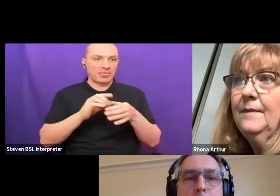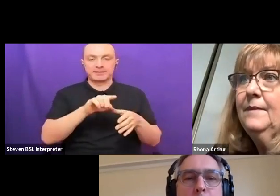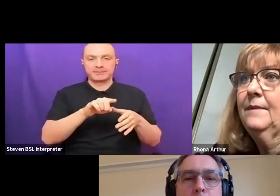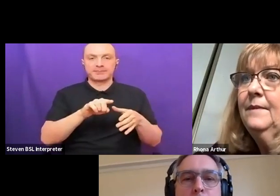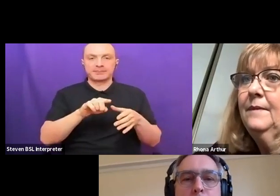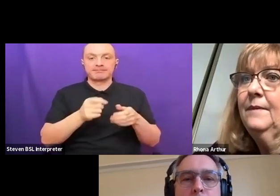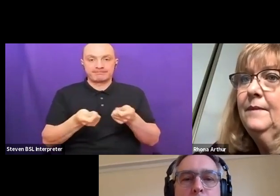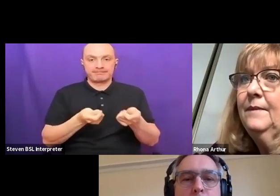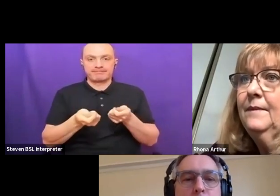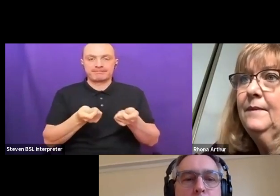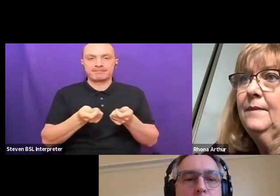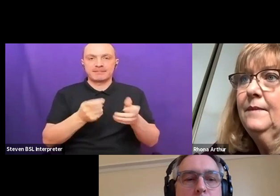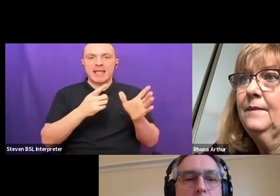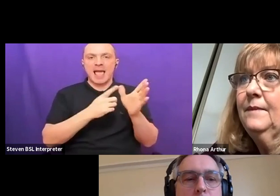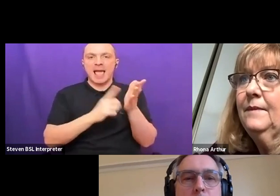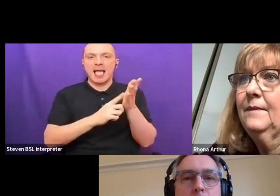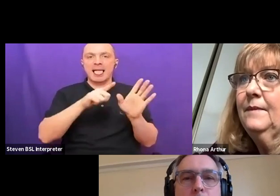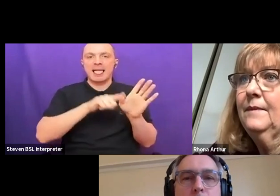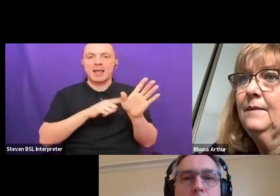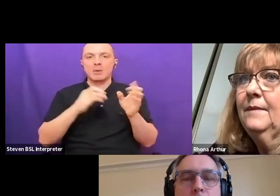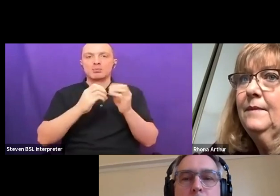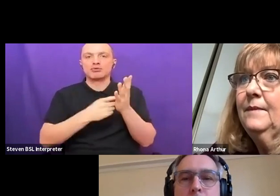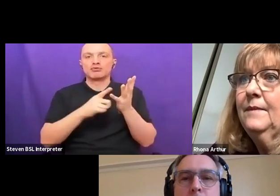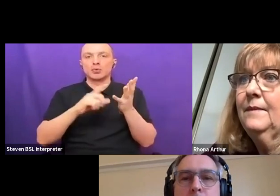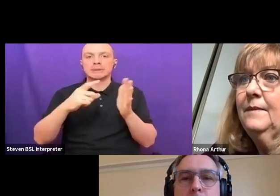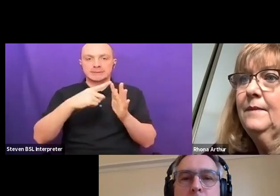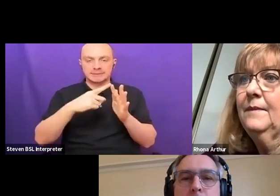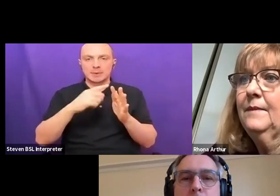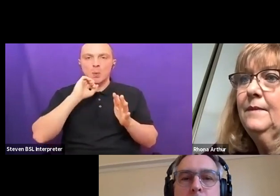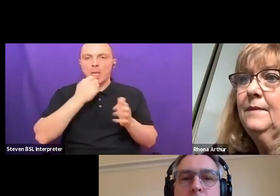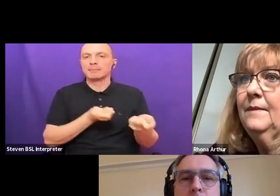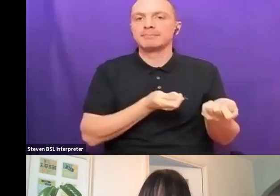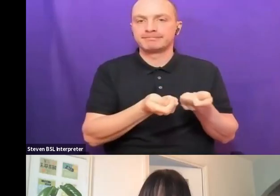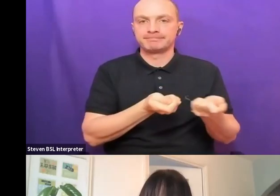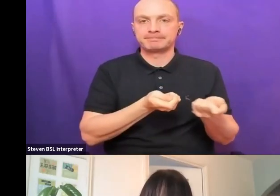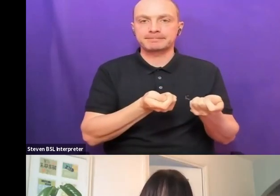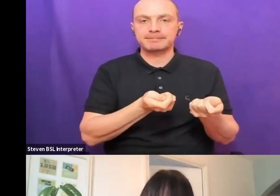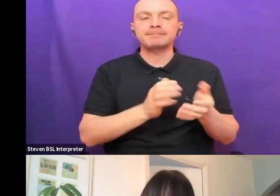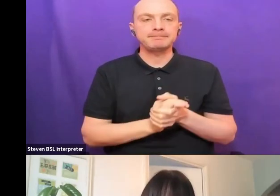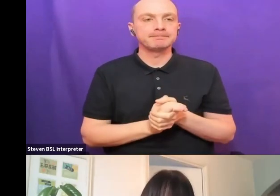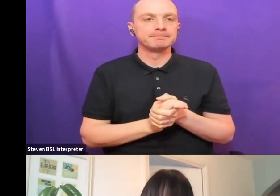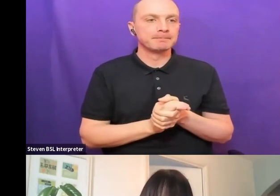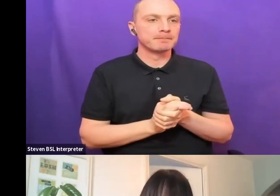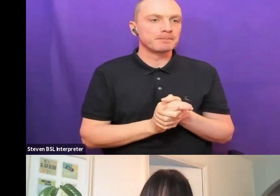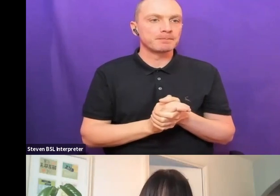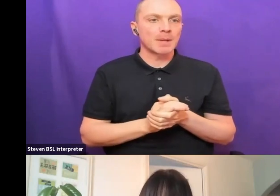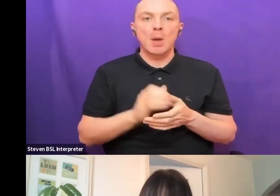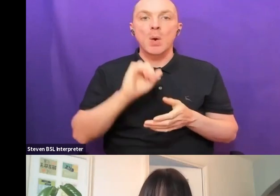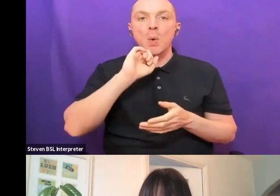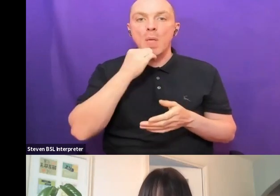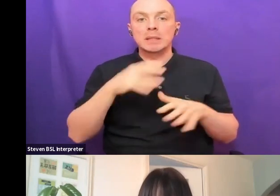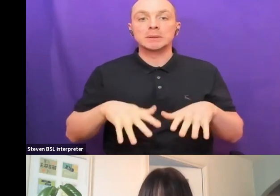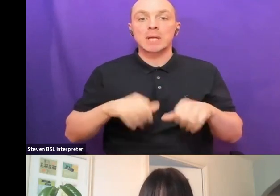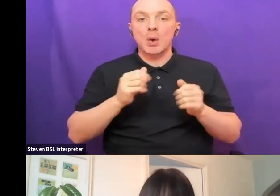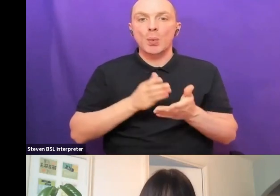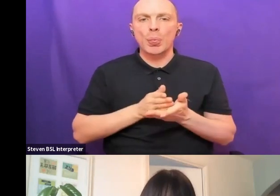to facilitate today's session from behind the scenes. But let me take a few minutes, first of all, just to run through how